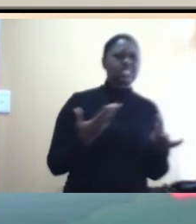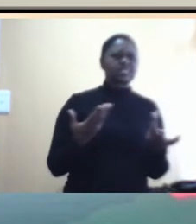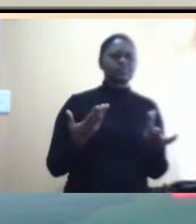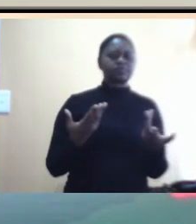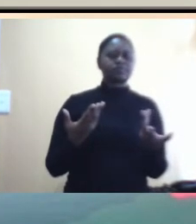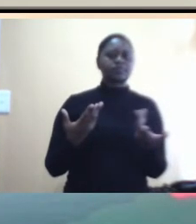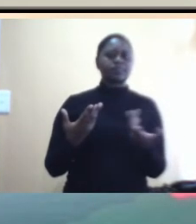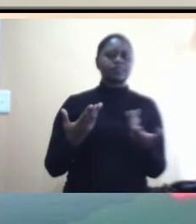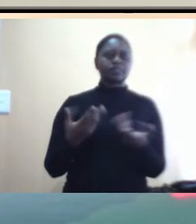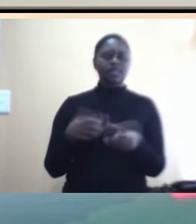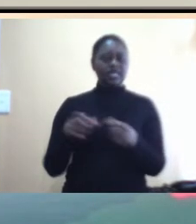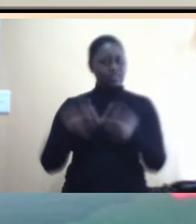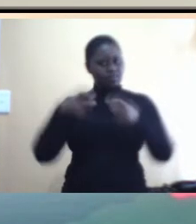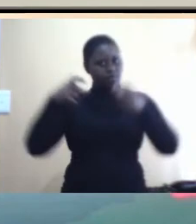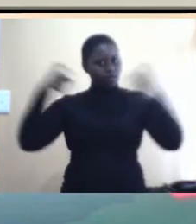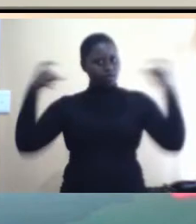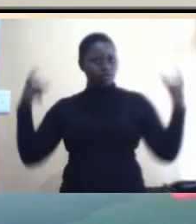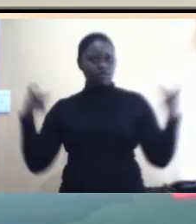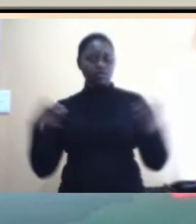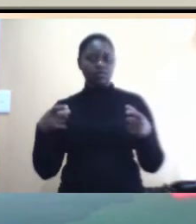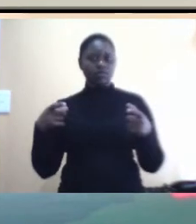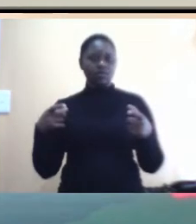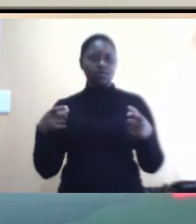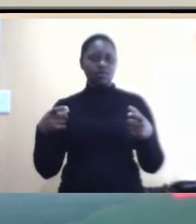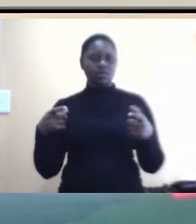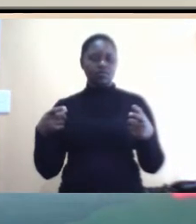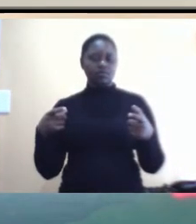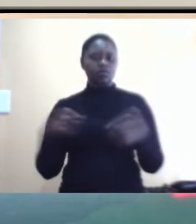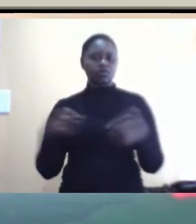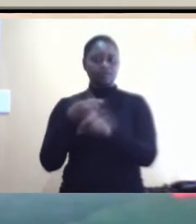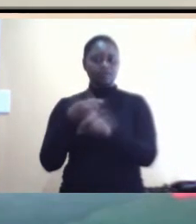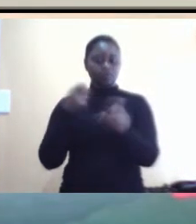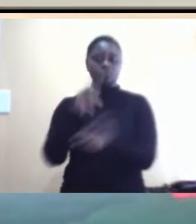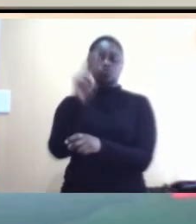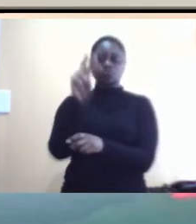a slight increase of this phenomenon from